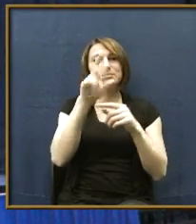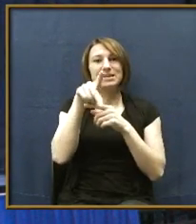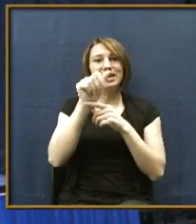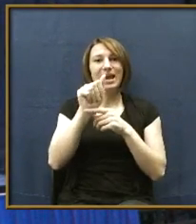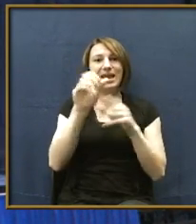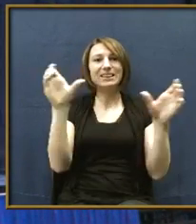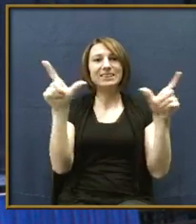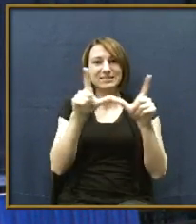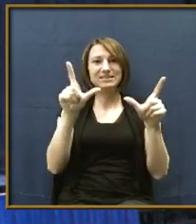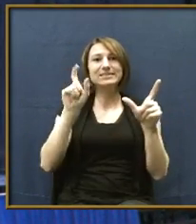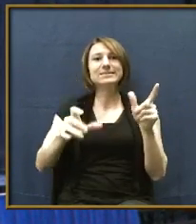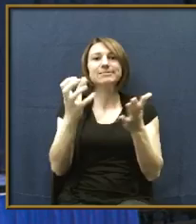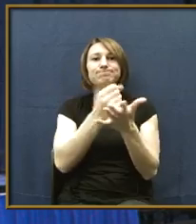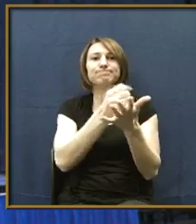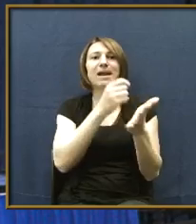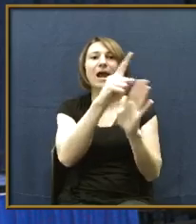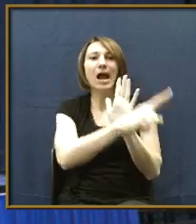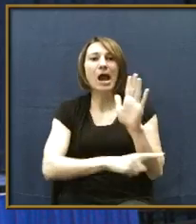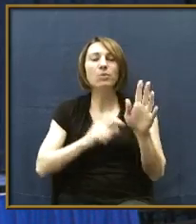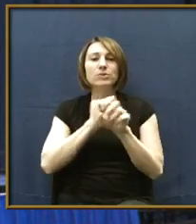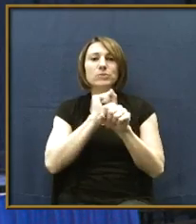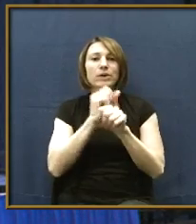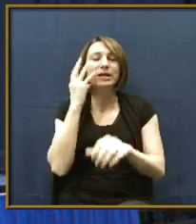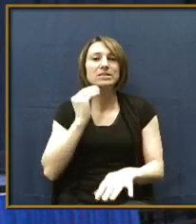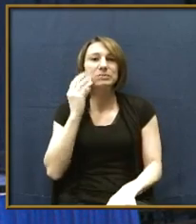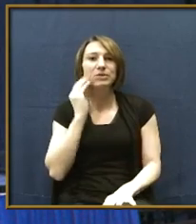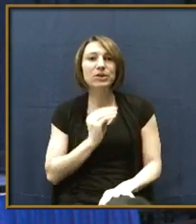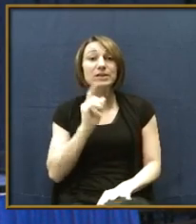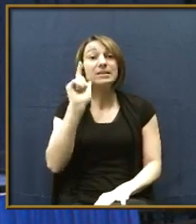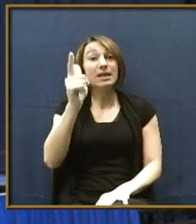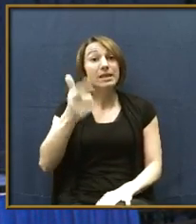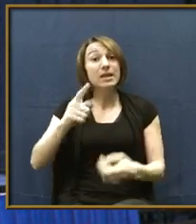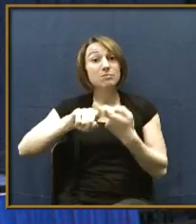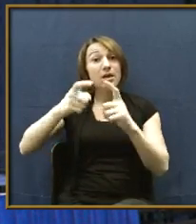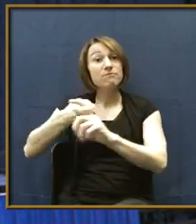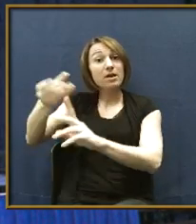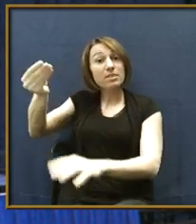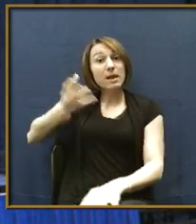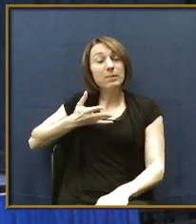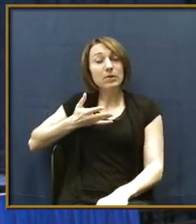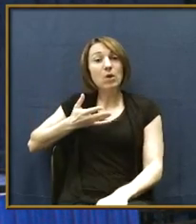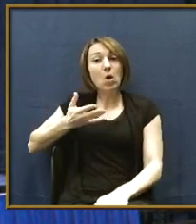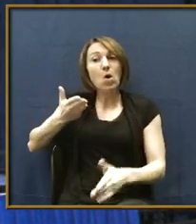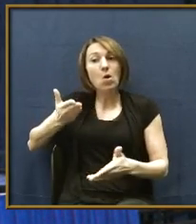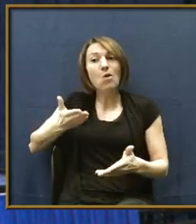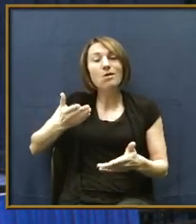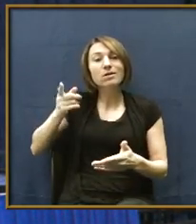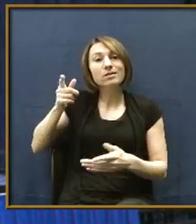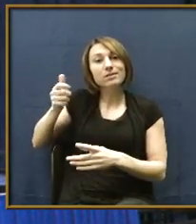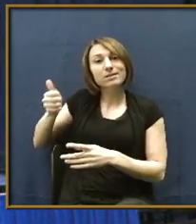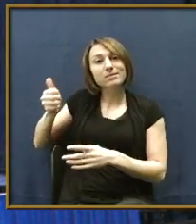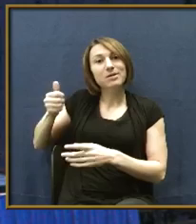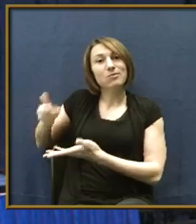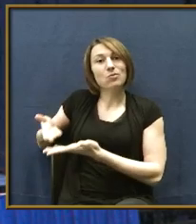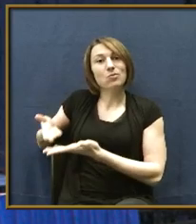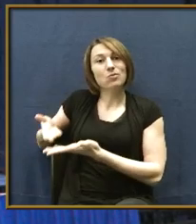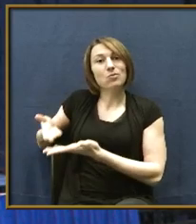I finally found a break with one of my tax clients. He had recommended me for another position at a local accounting firm.